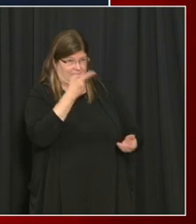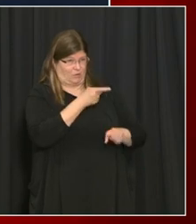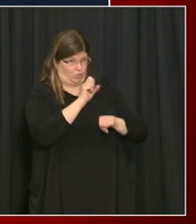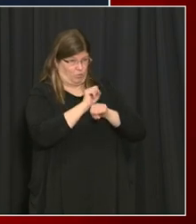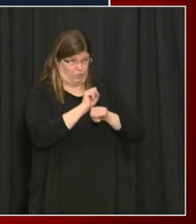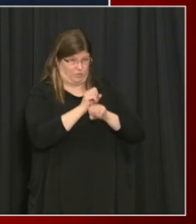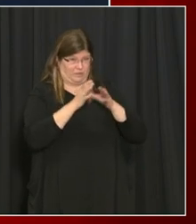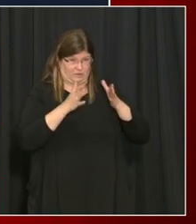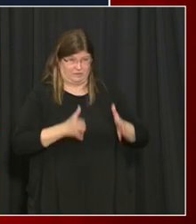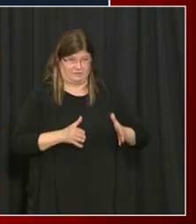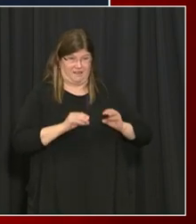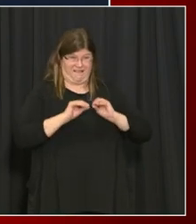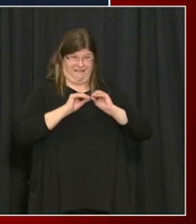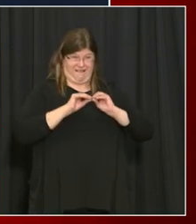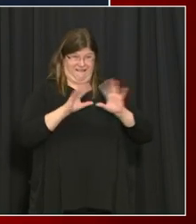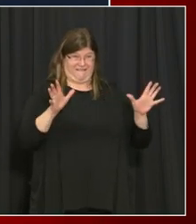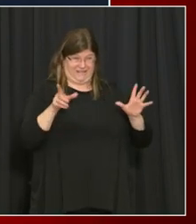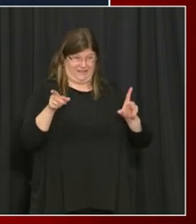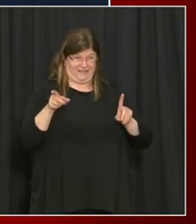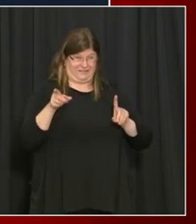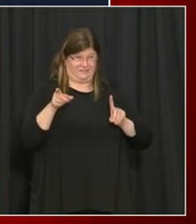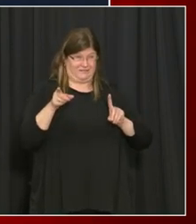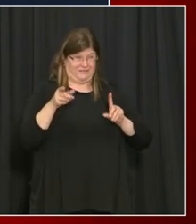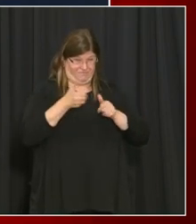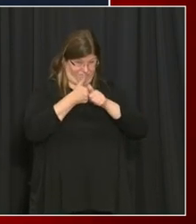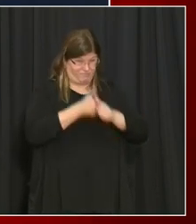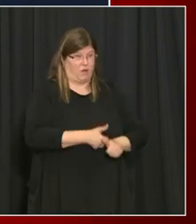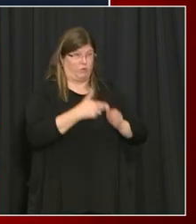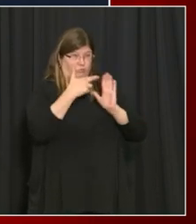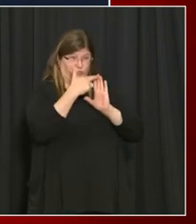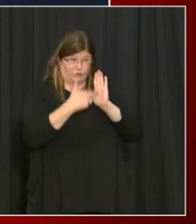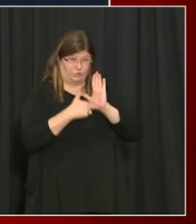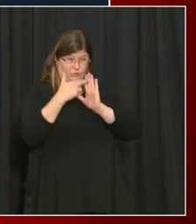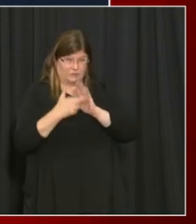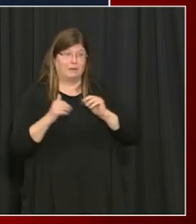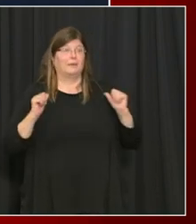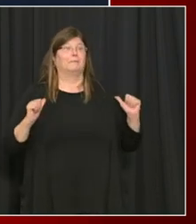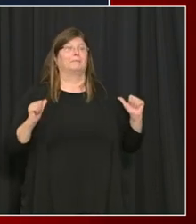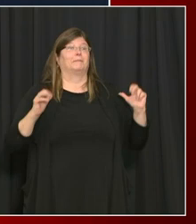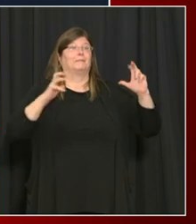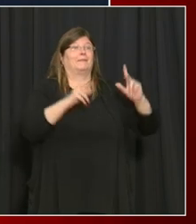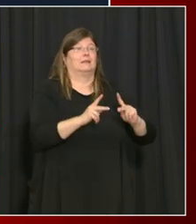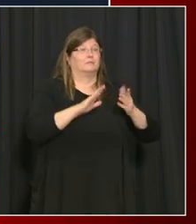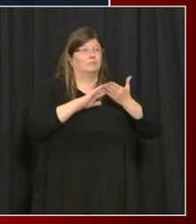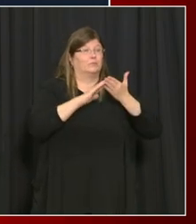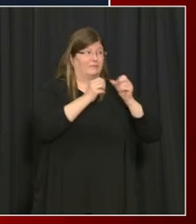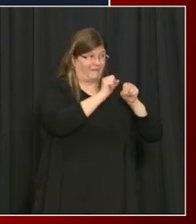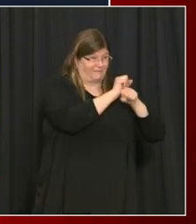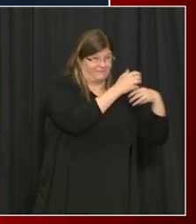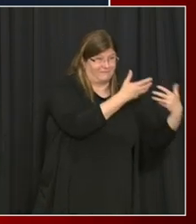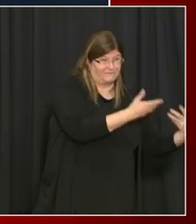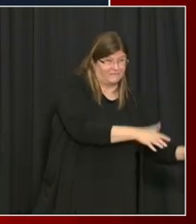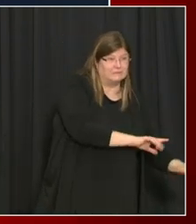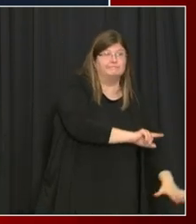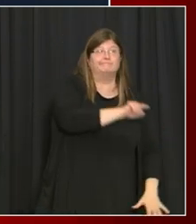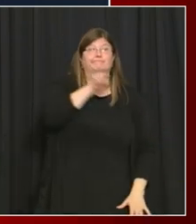home at these settings and they go back into the community, and then also in respect to homeless